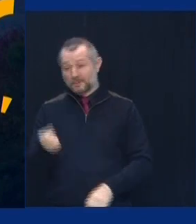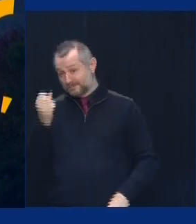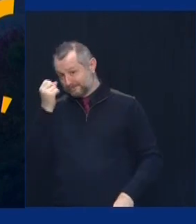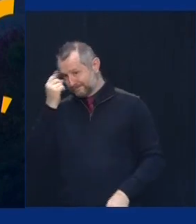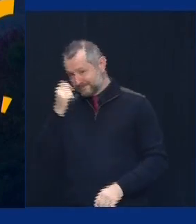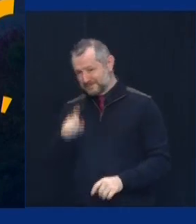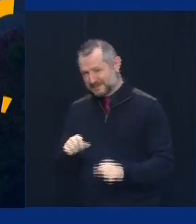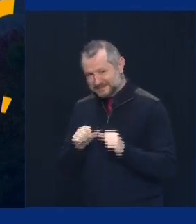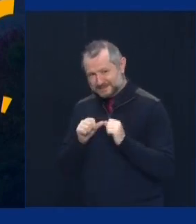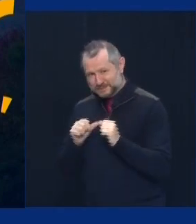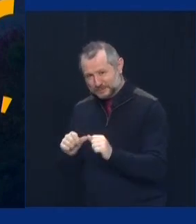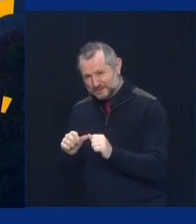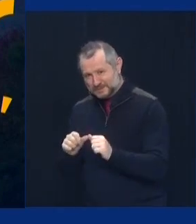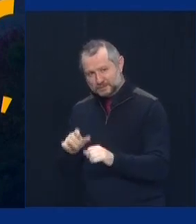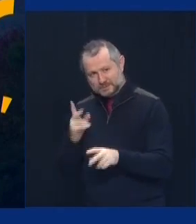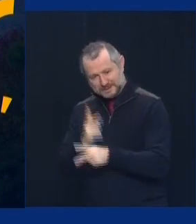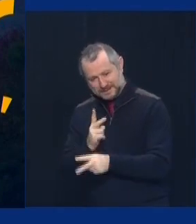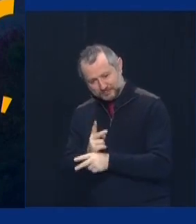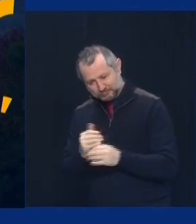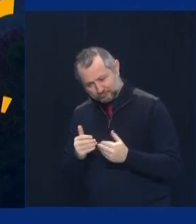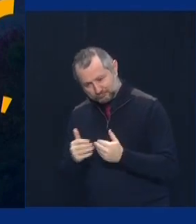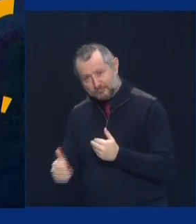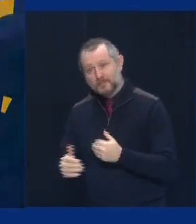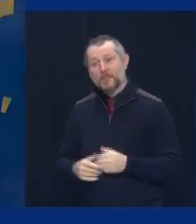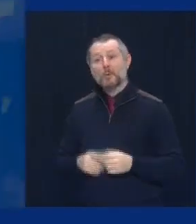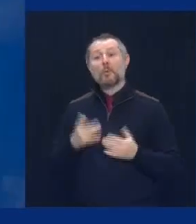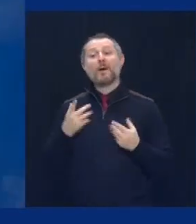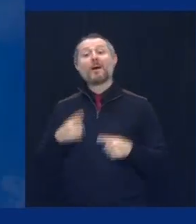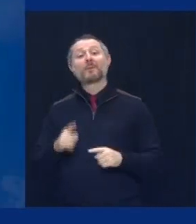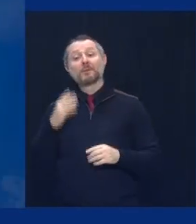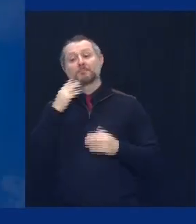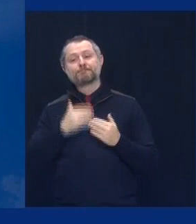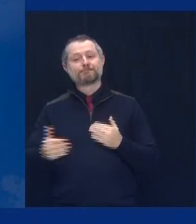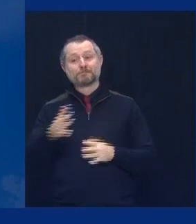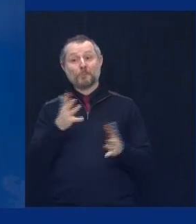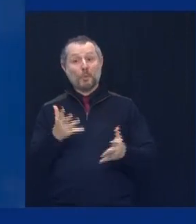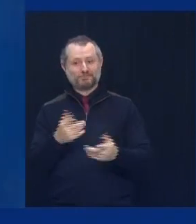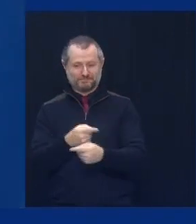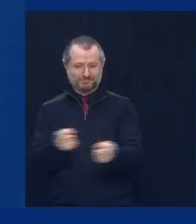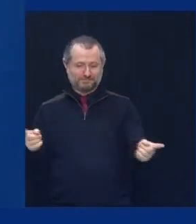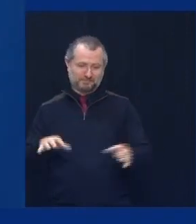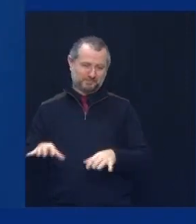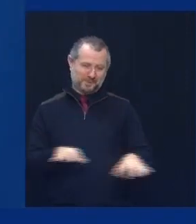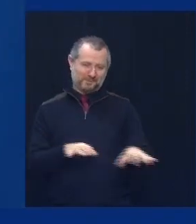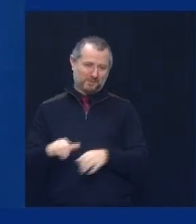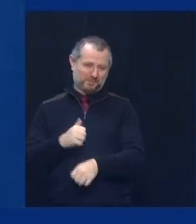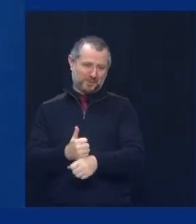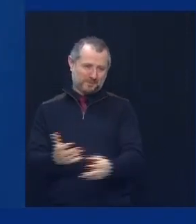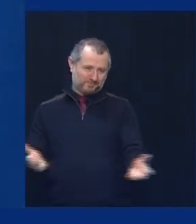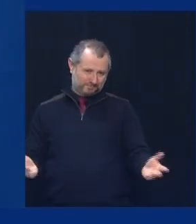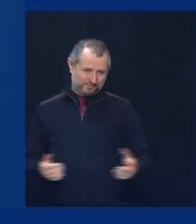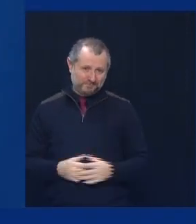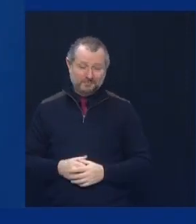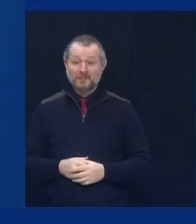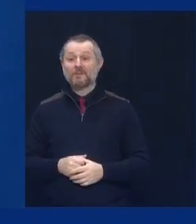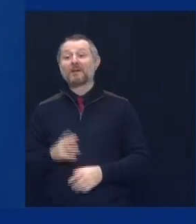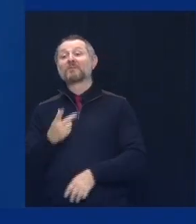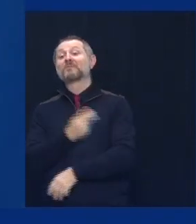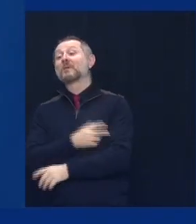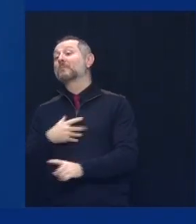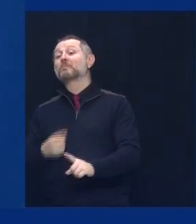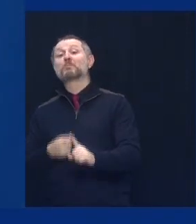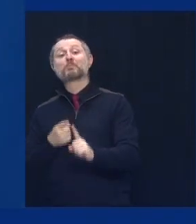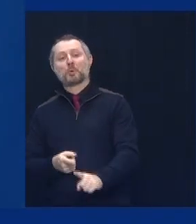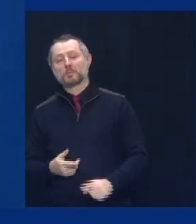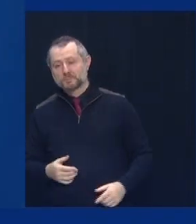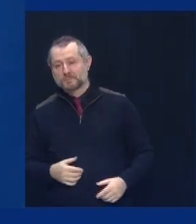it because we determine our future, right? We determine the curve. Last point is the vaccine.